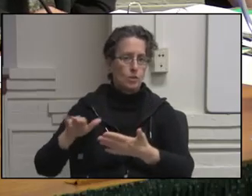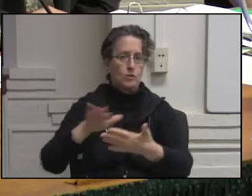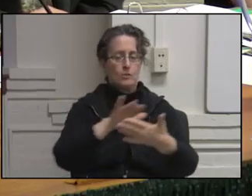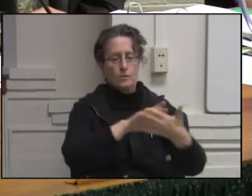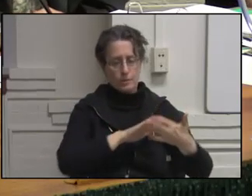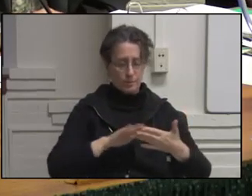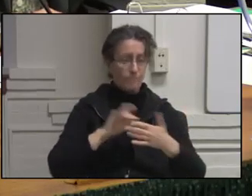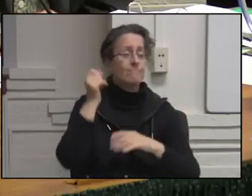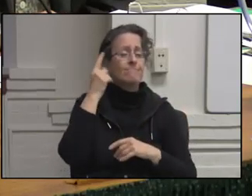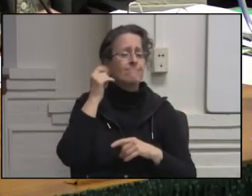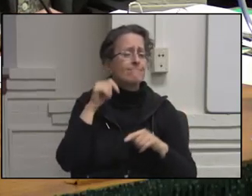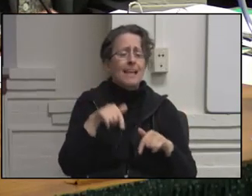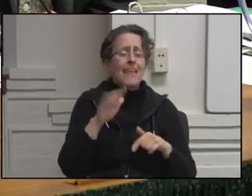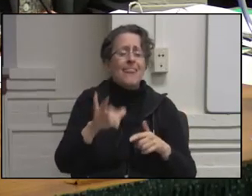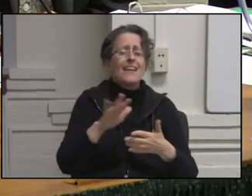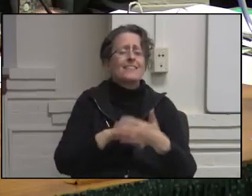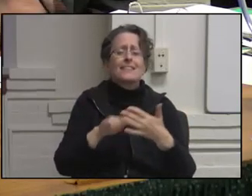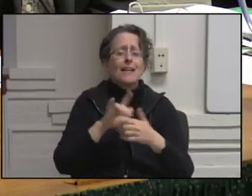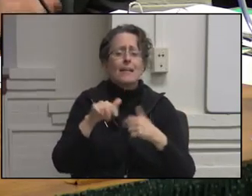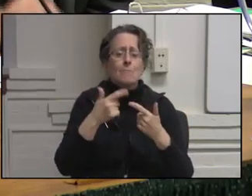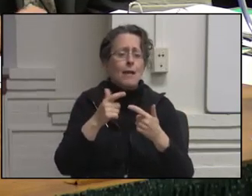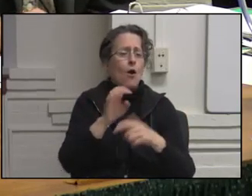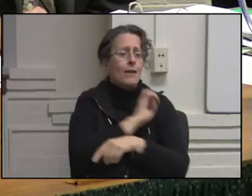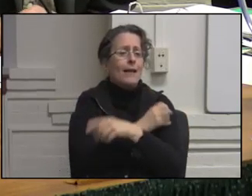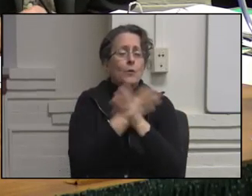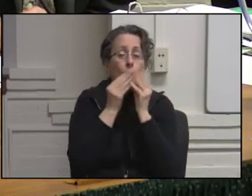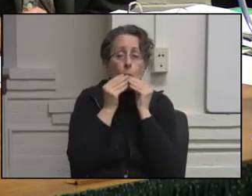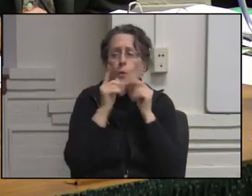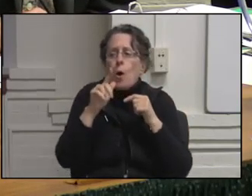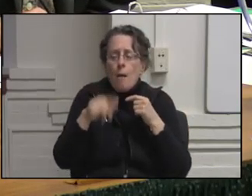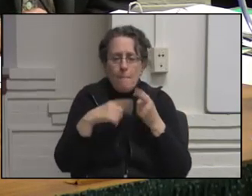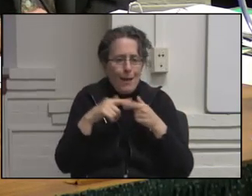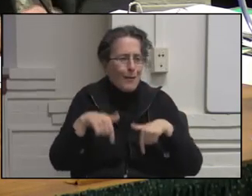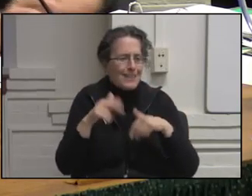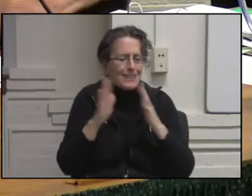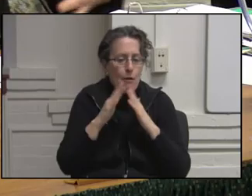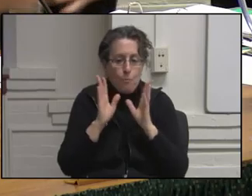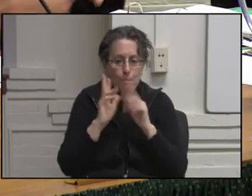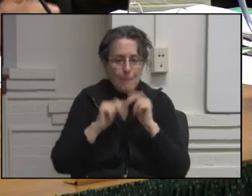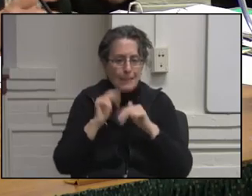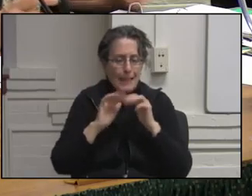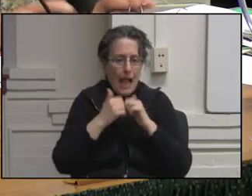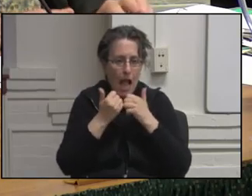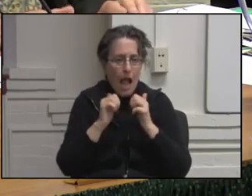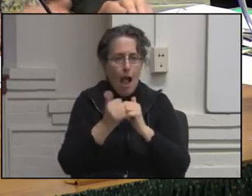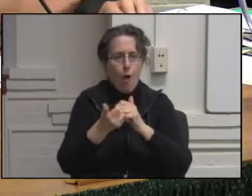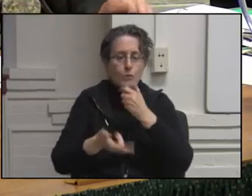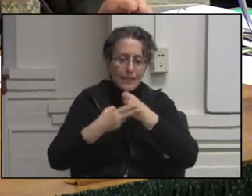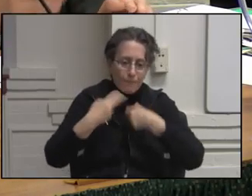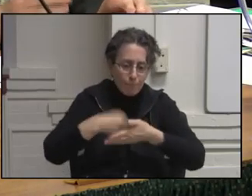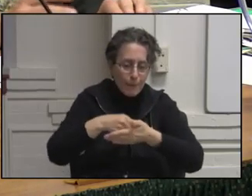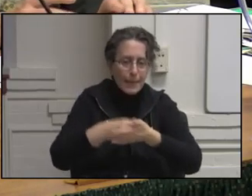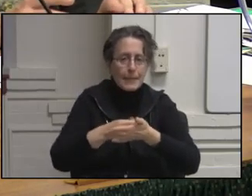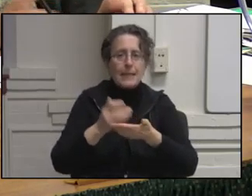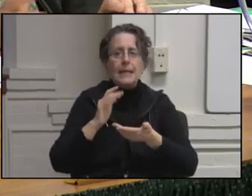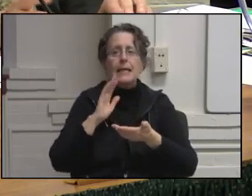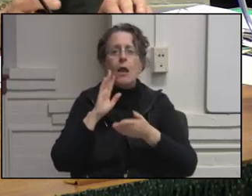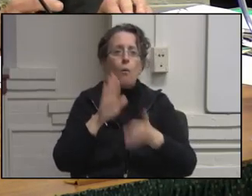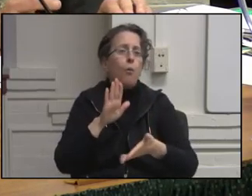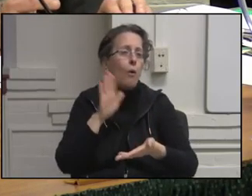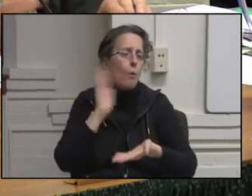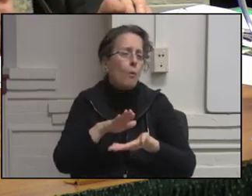recommendations. But I wrote a letter to the editor pointing out that there's been a lot of money spent, and it, you could argue that it